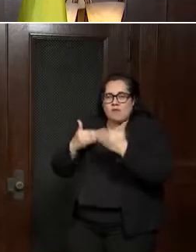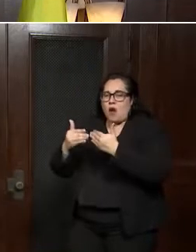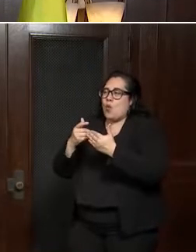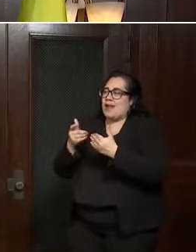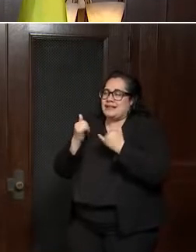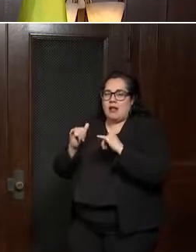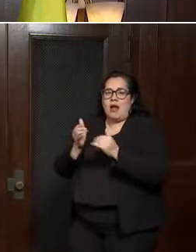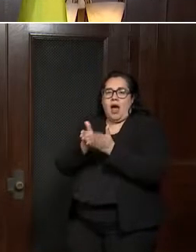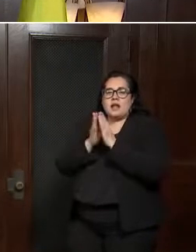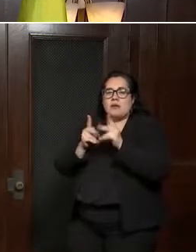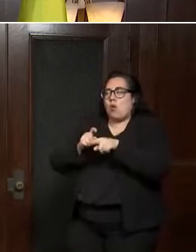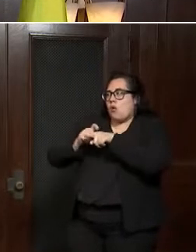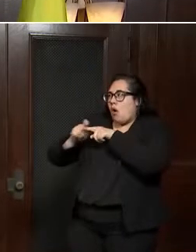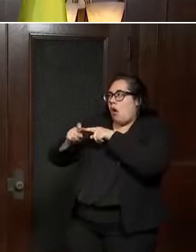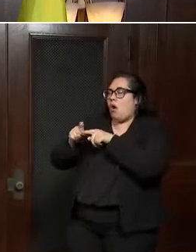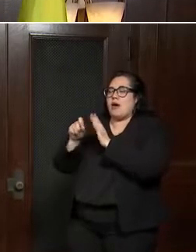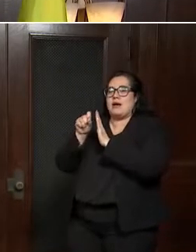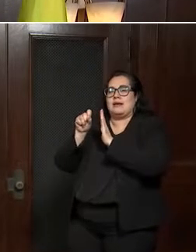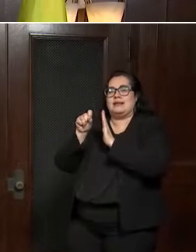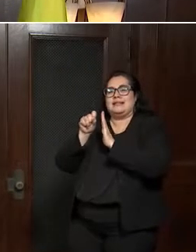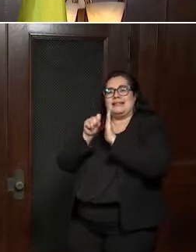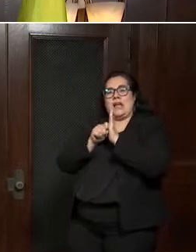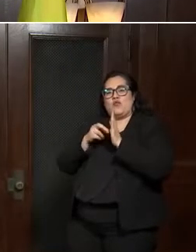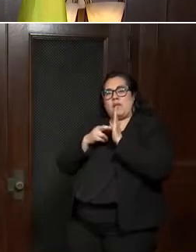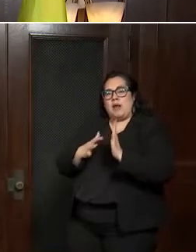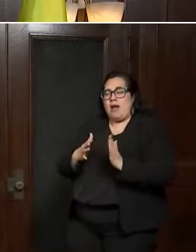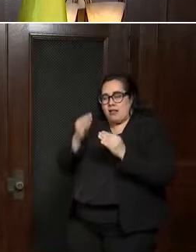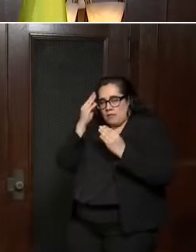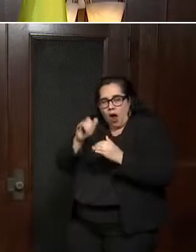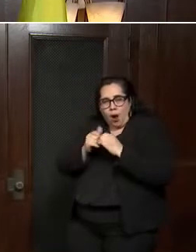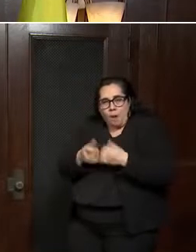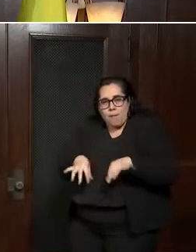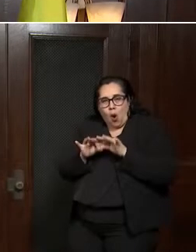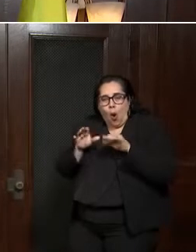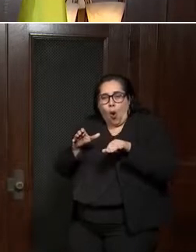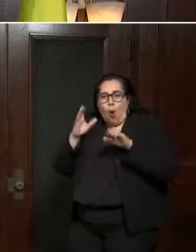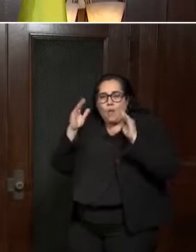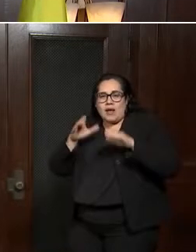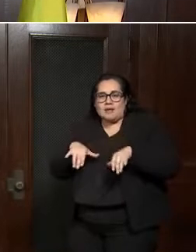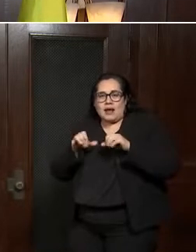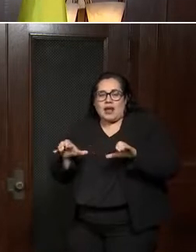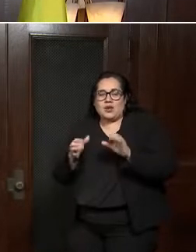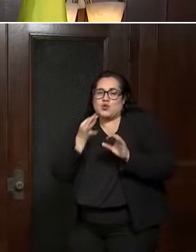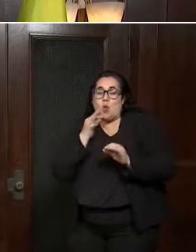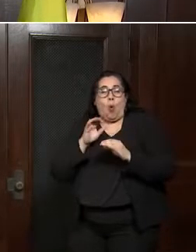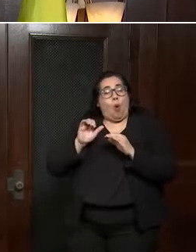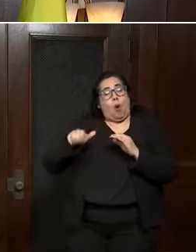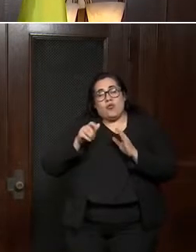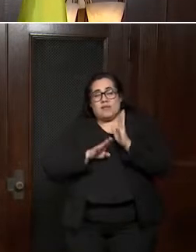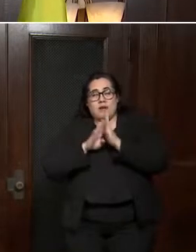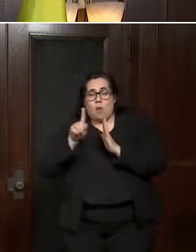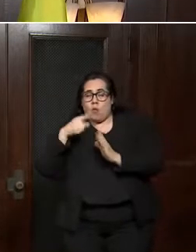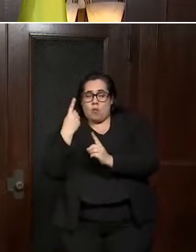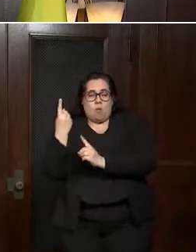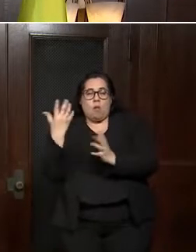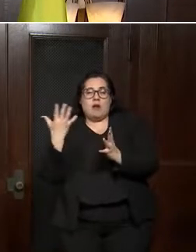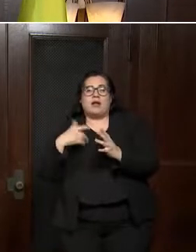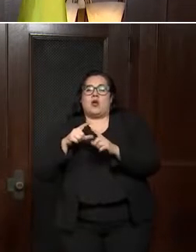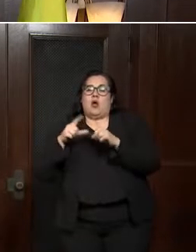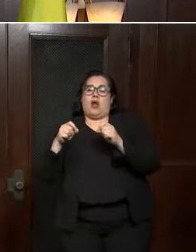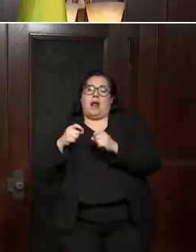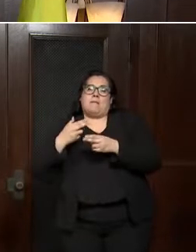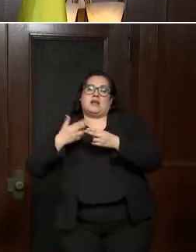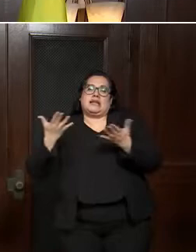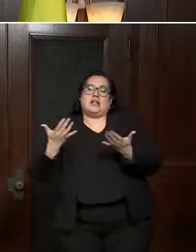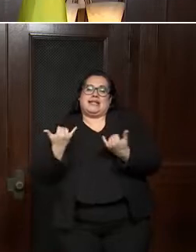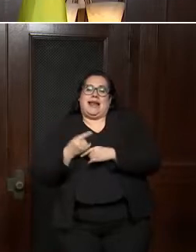state reps and to let them know how important that is, and hopefully they can take action soon. The only other development was the cards that I mentioned here today, that